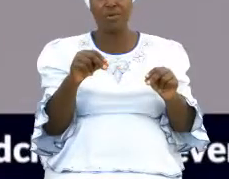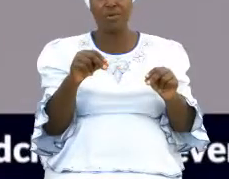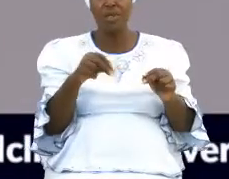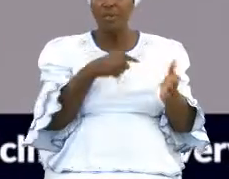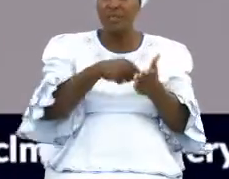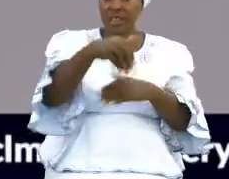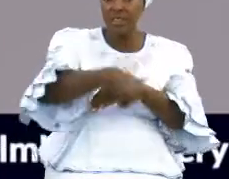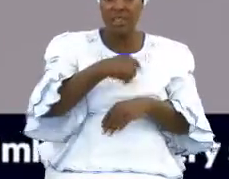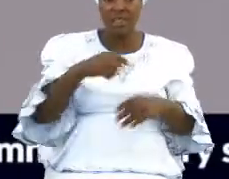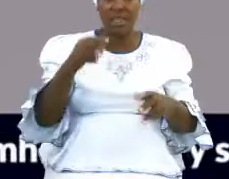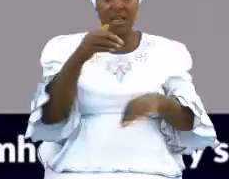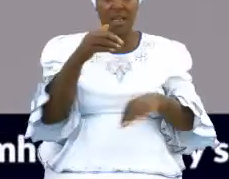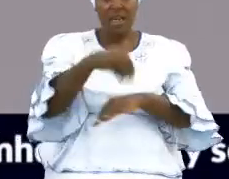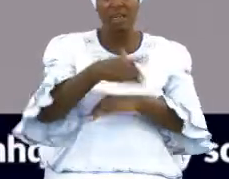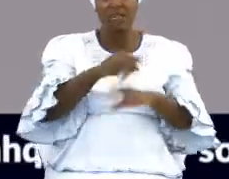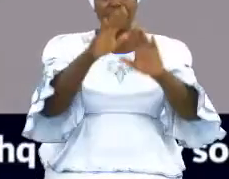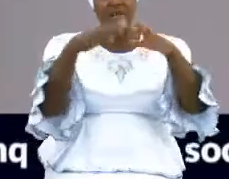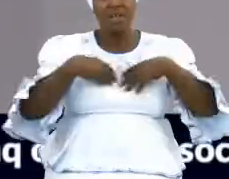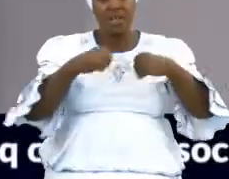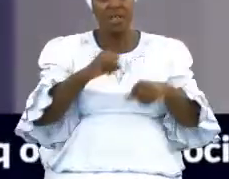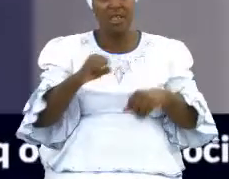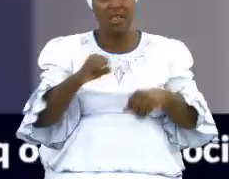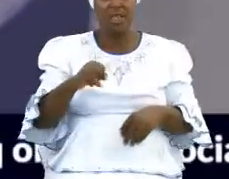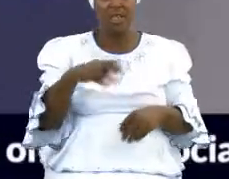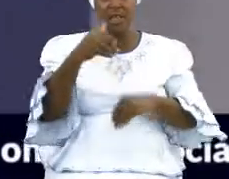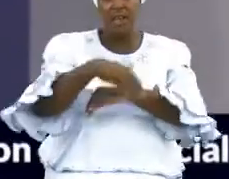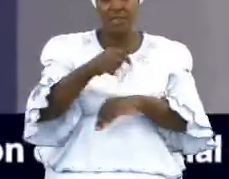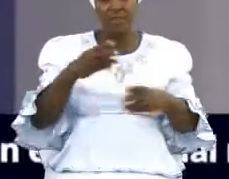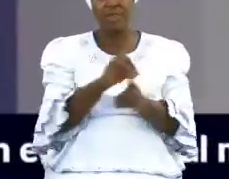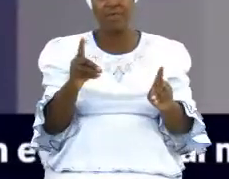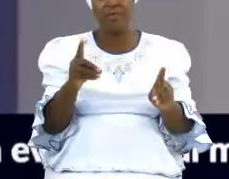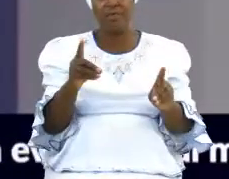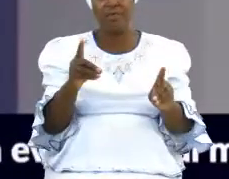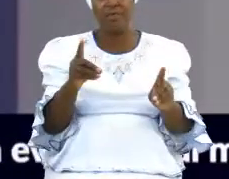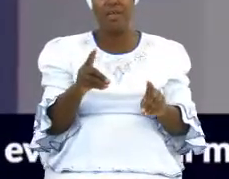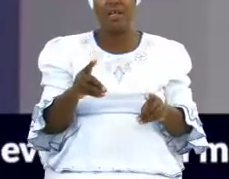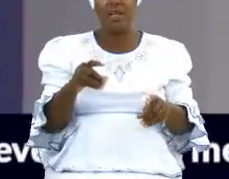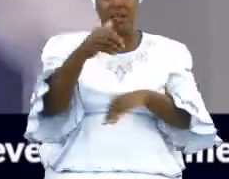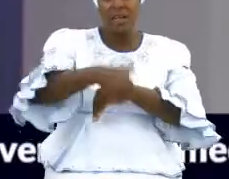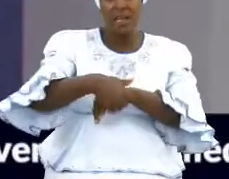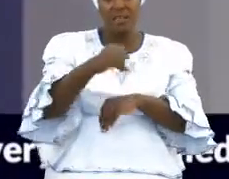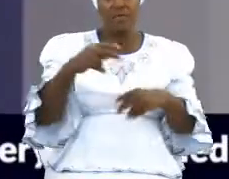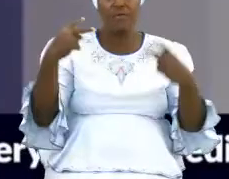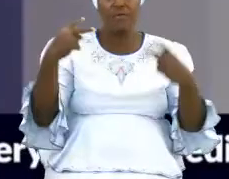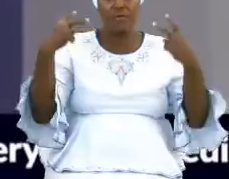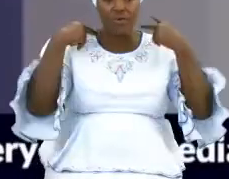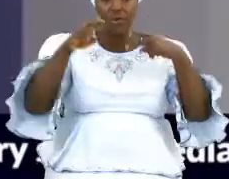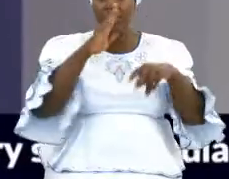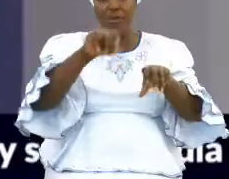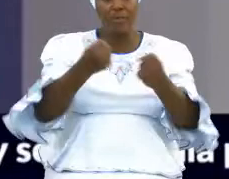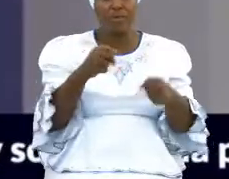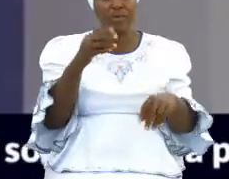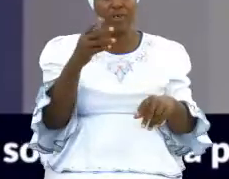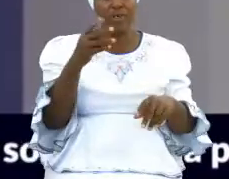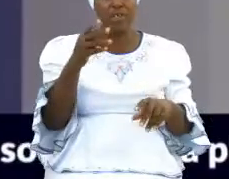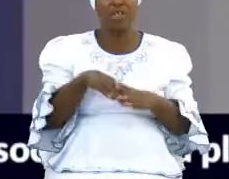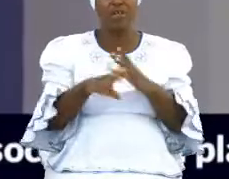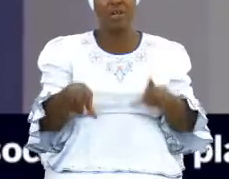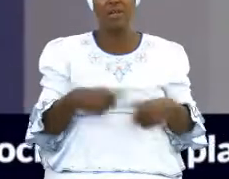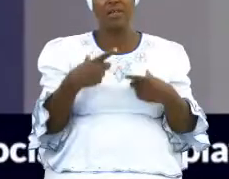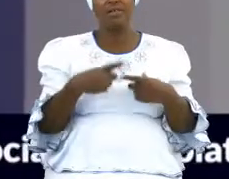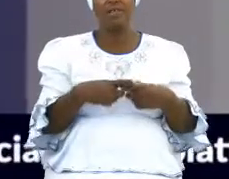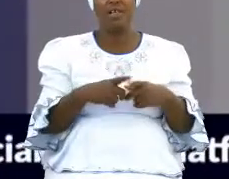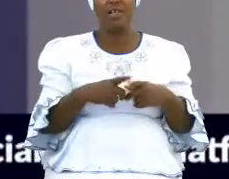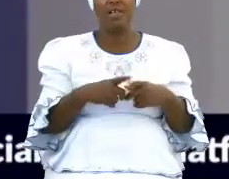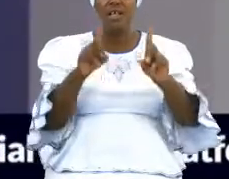of your healing, the night of your deliverance, the night of yokes being broken in your life. Check